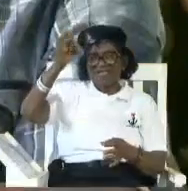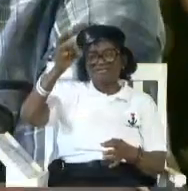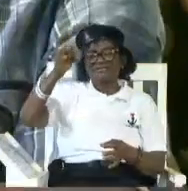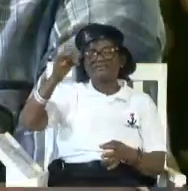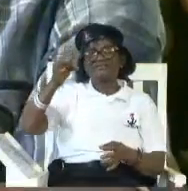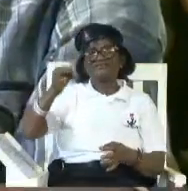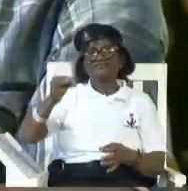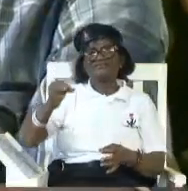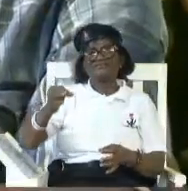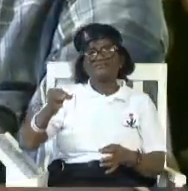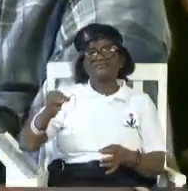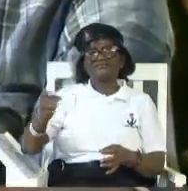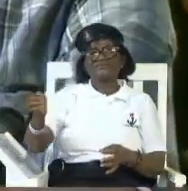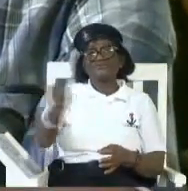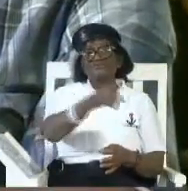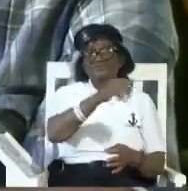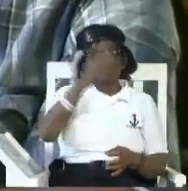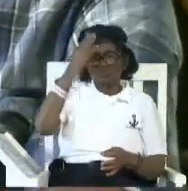You know, it's like